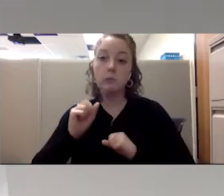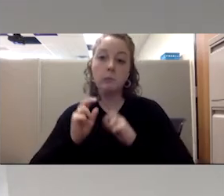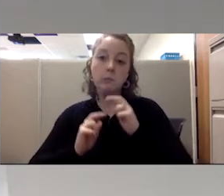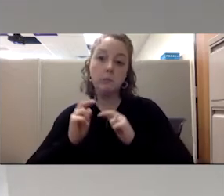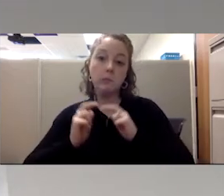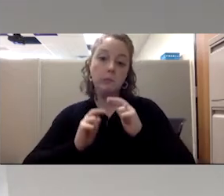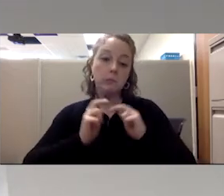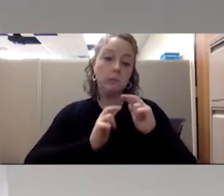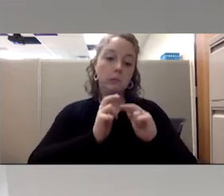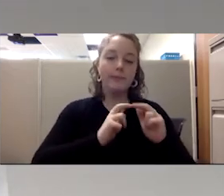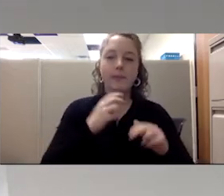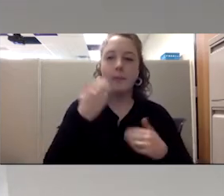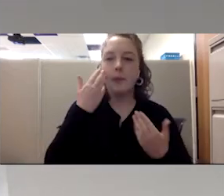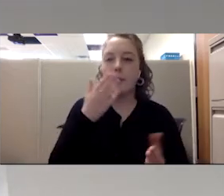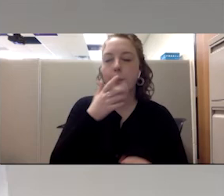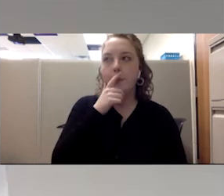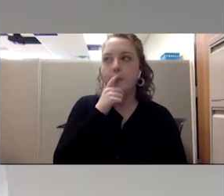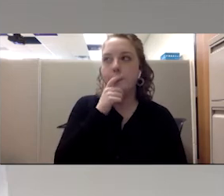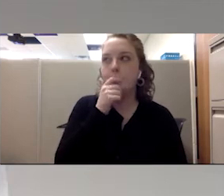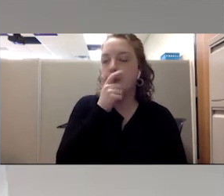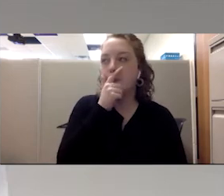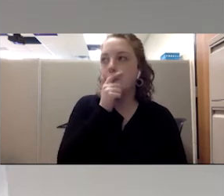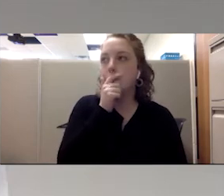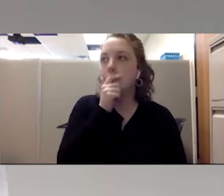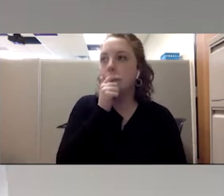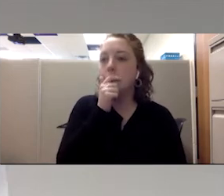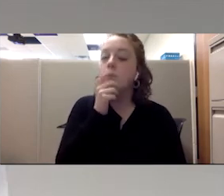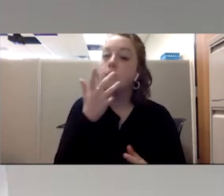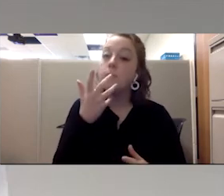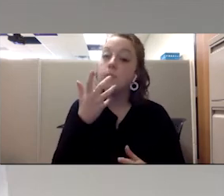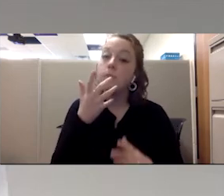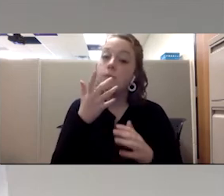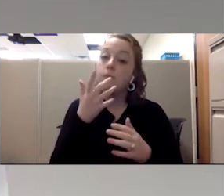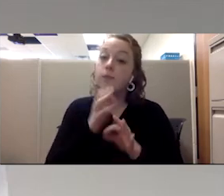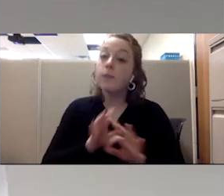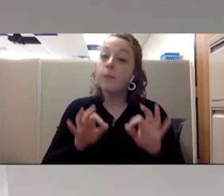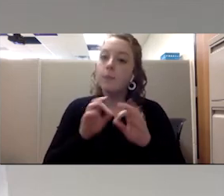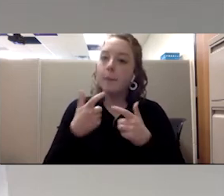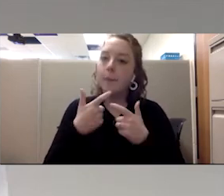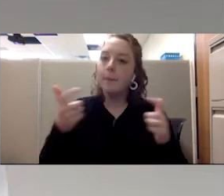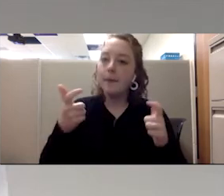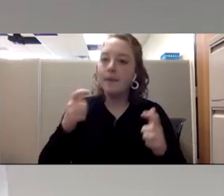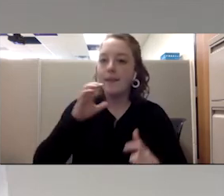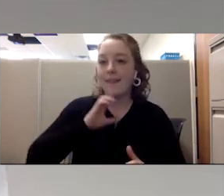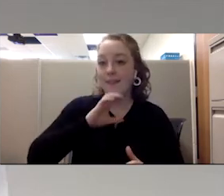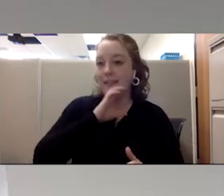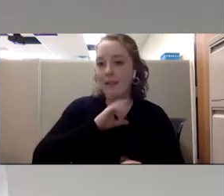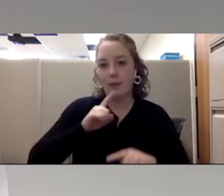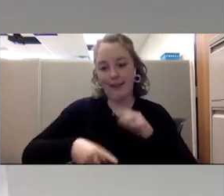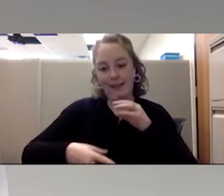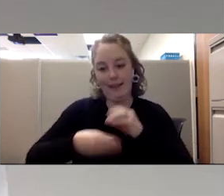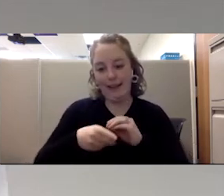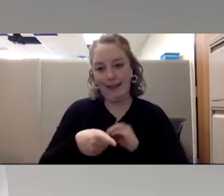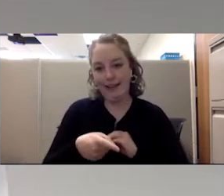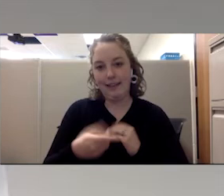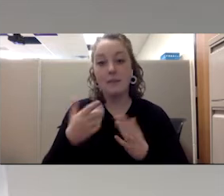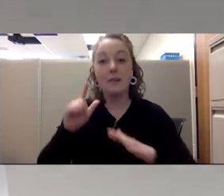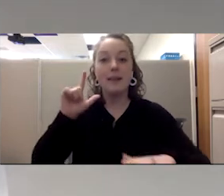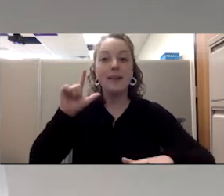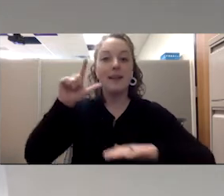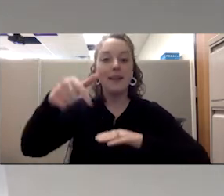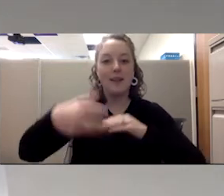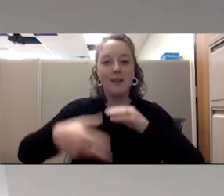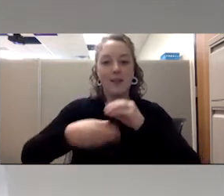maybe we just need a big cafeteria. Those are hard to add on to. We're going to have classrooms later, maybe.